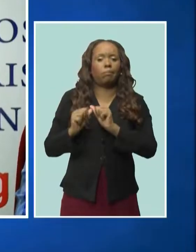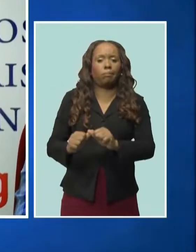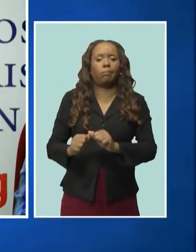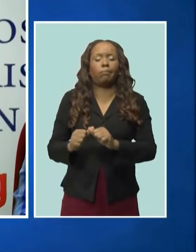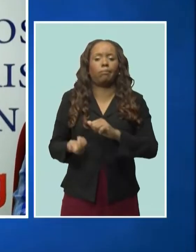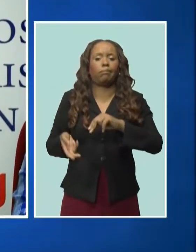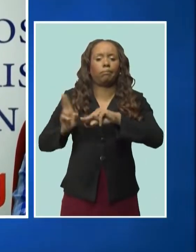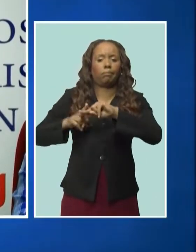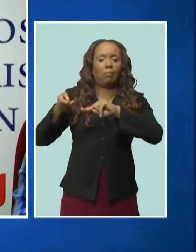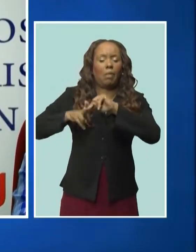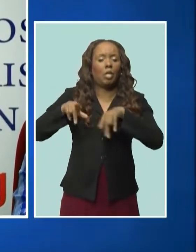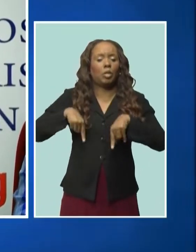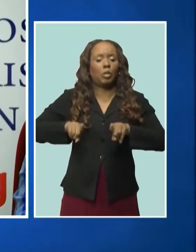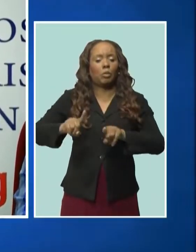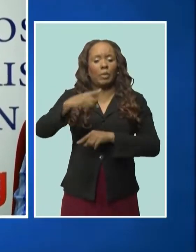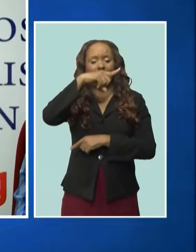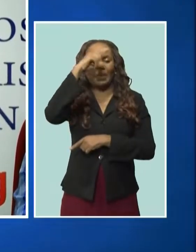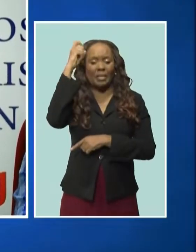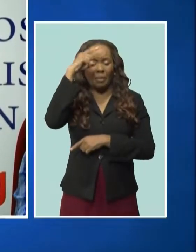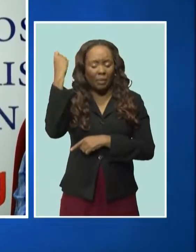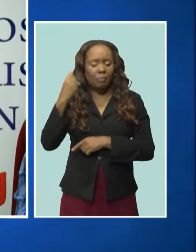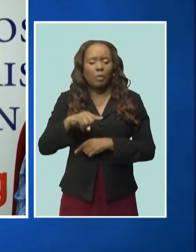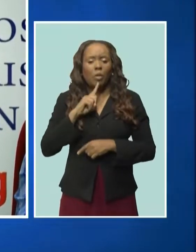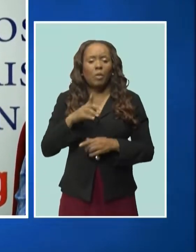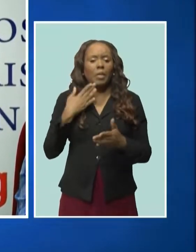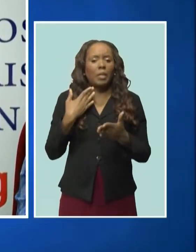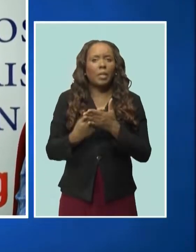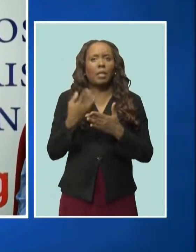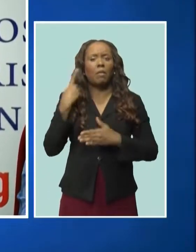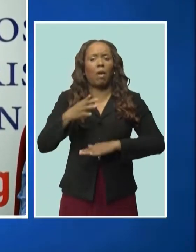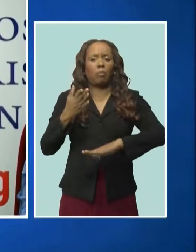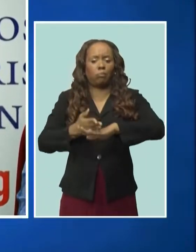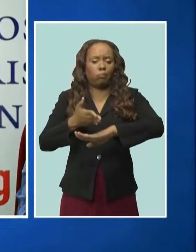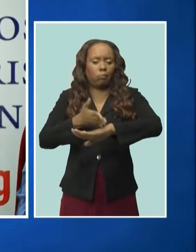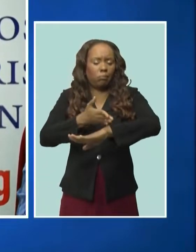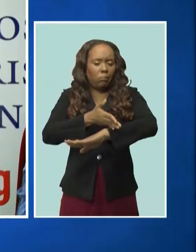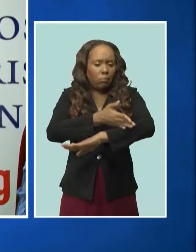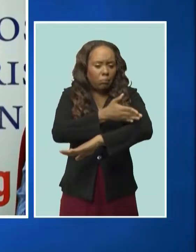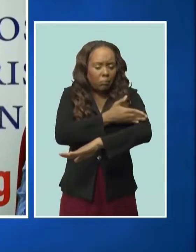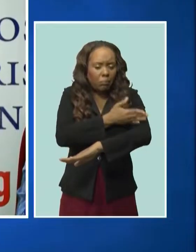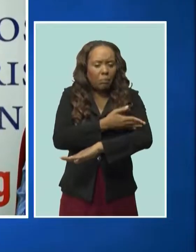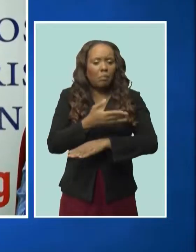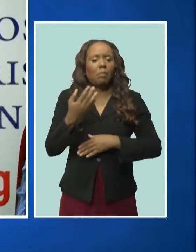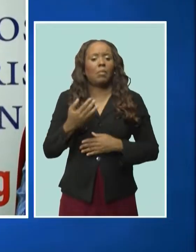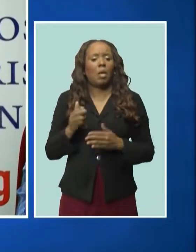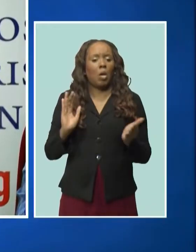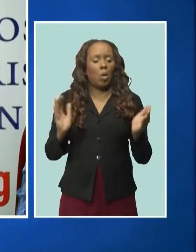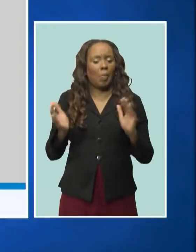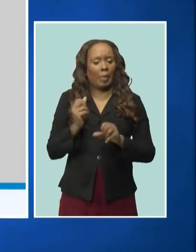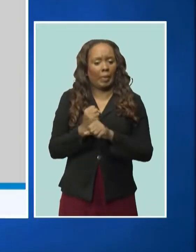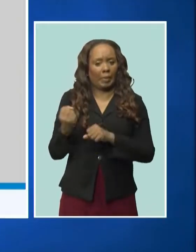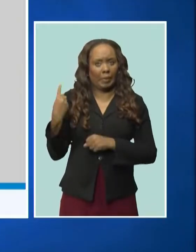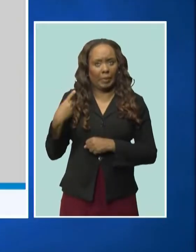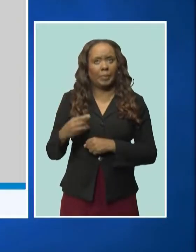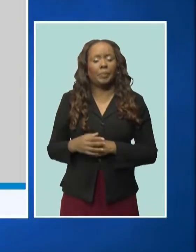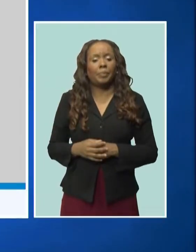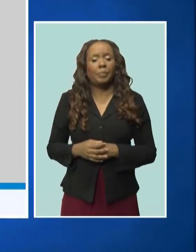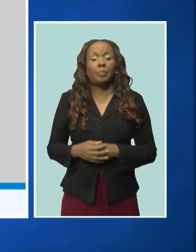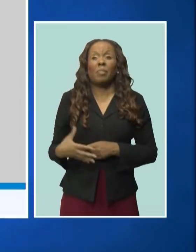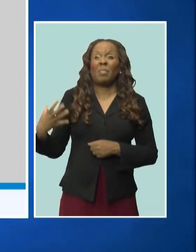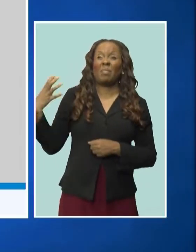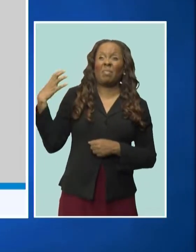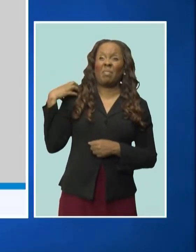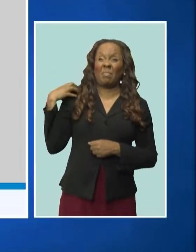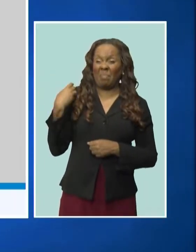the summer period, which augurs well for the continuation of our improved performance relative to 2023. The chairman